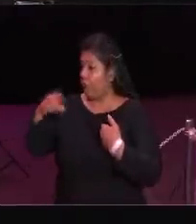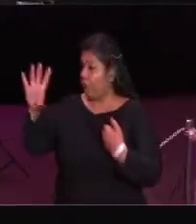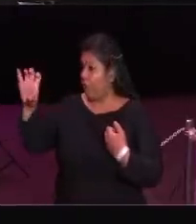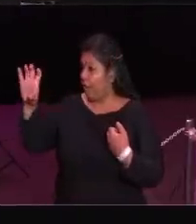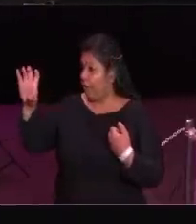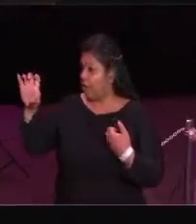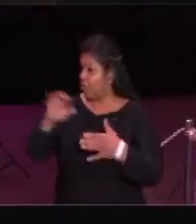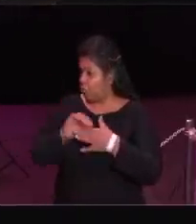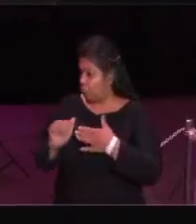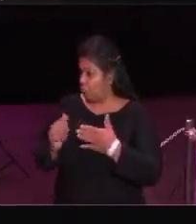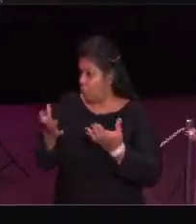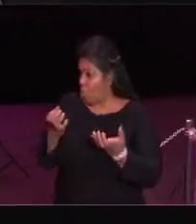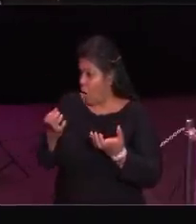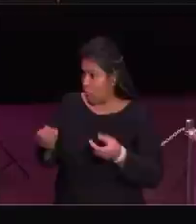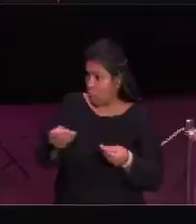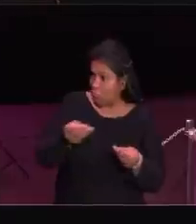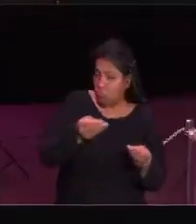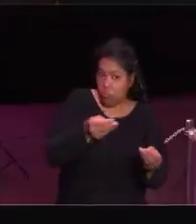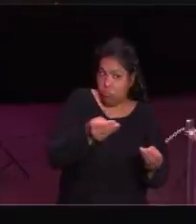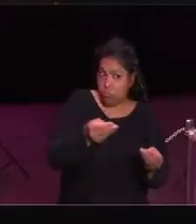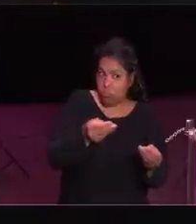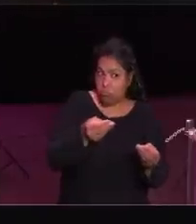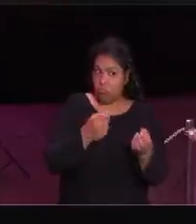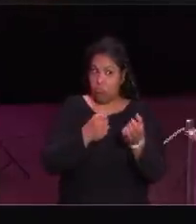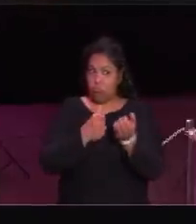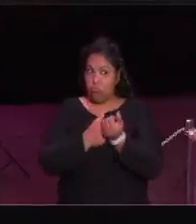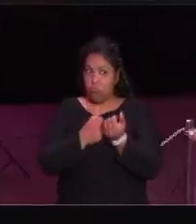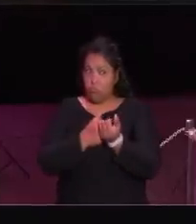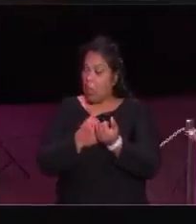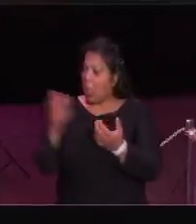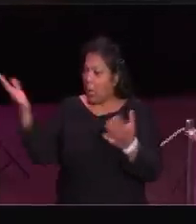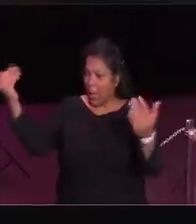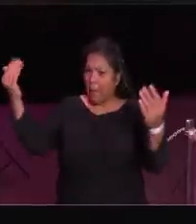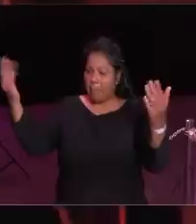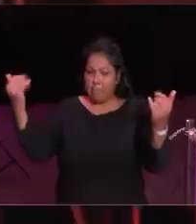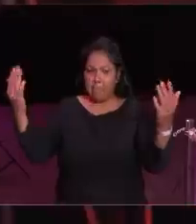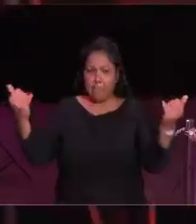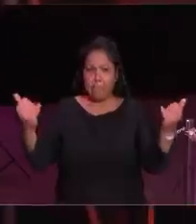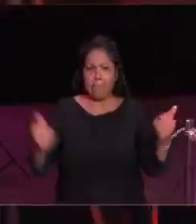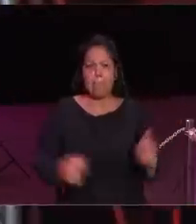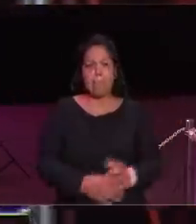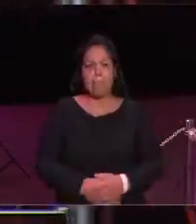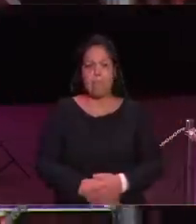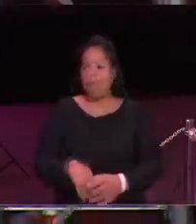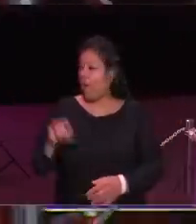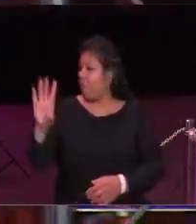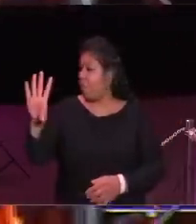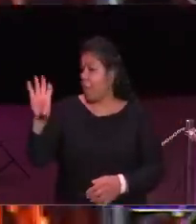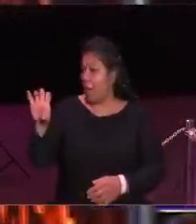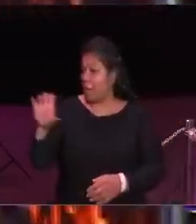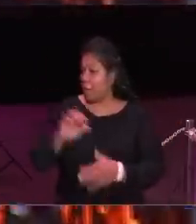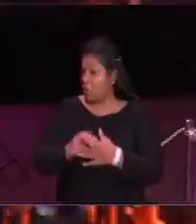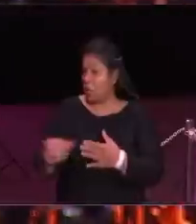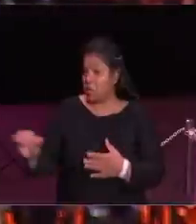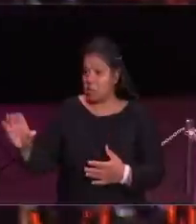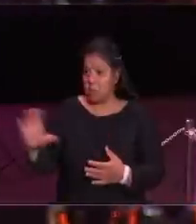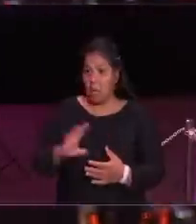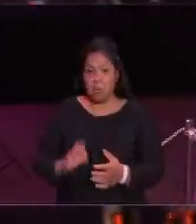quisiera cooperar en este día, ¿por qué no pasa? You got $500. Come, let's give. Pase con $500.